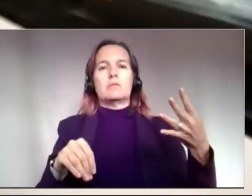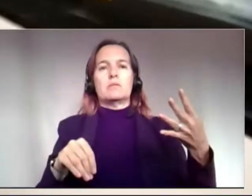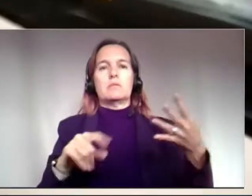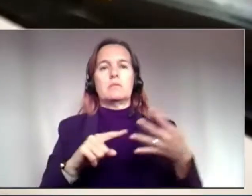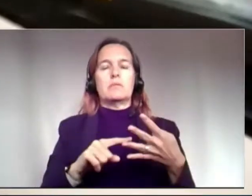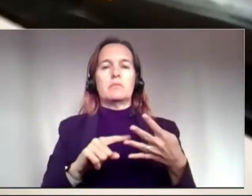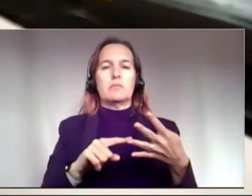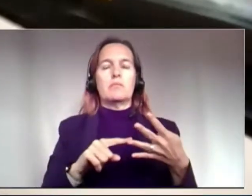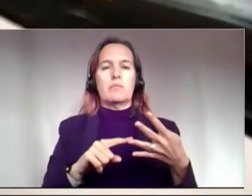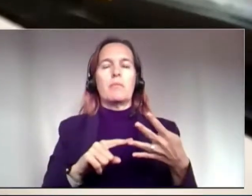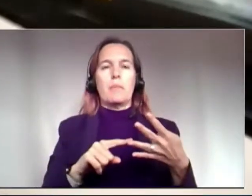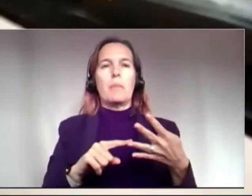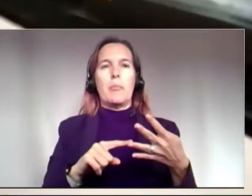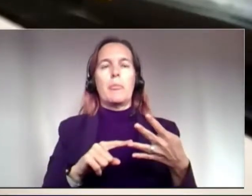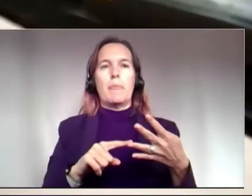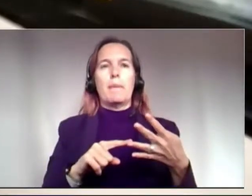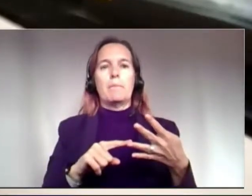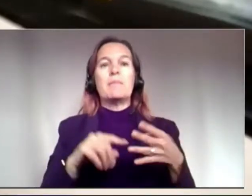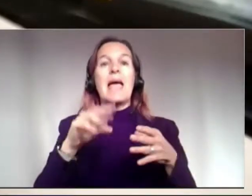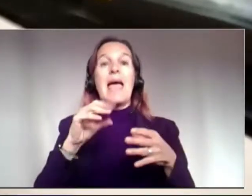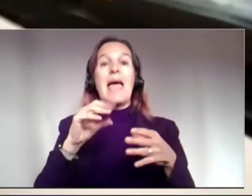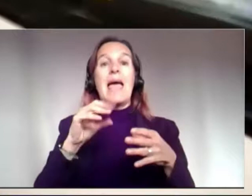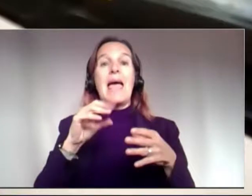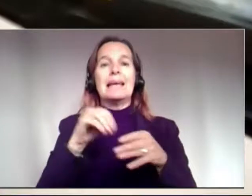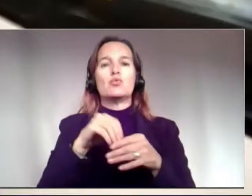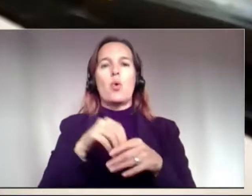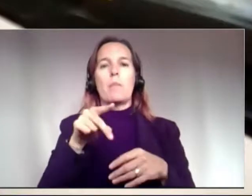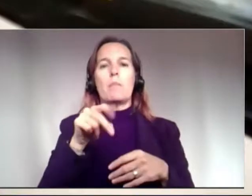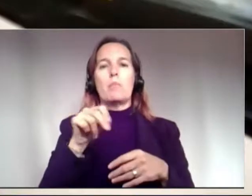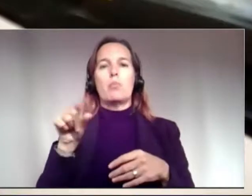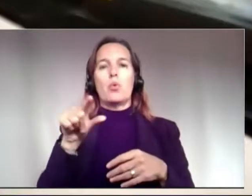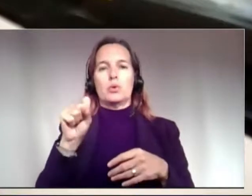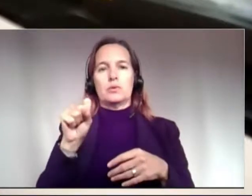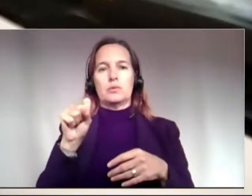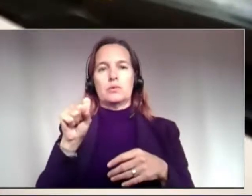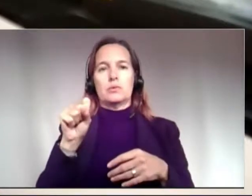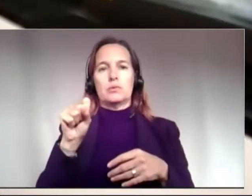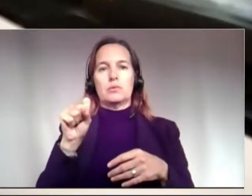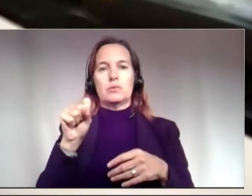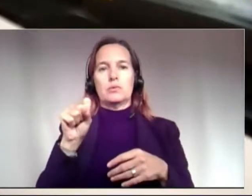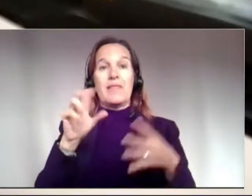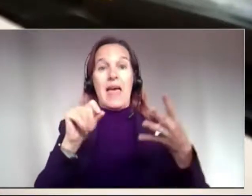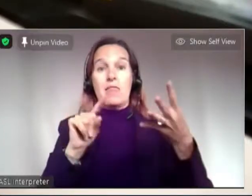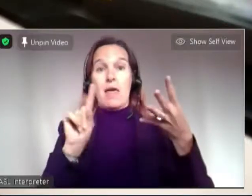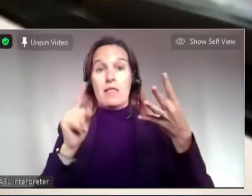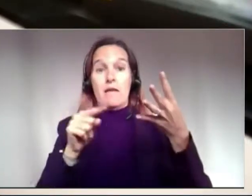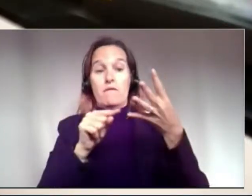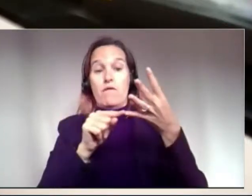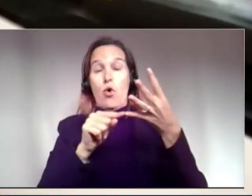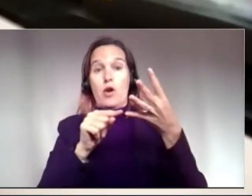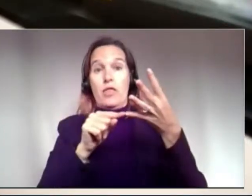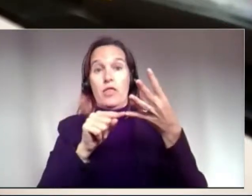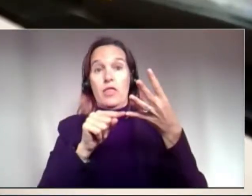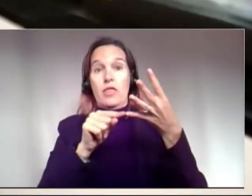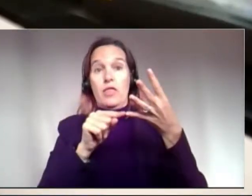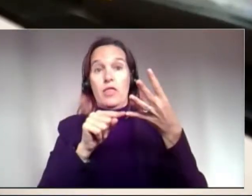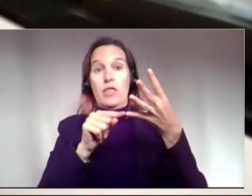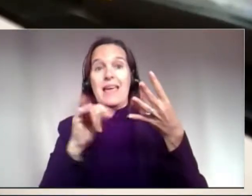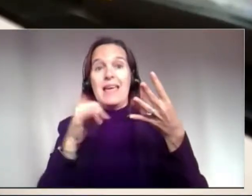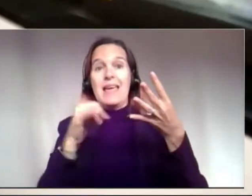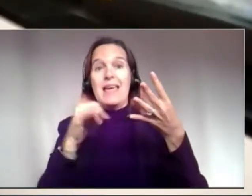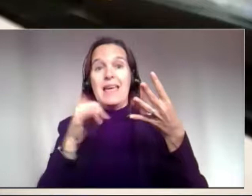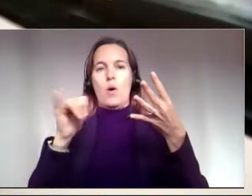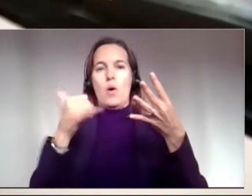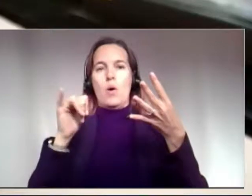allowance to open indoor pools. And at the 4th or minimal level tier, which is yellow, we